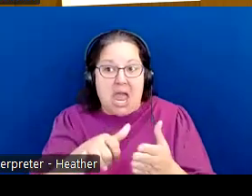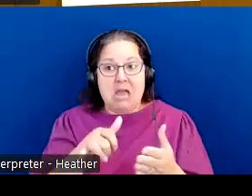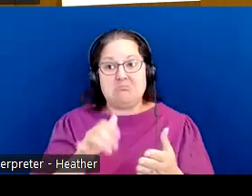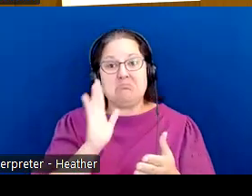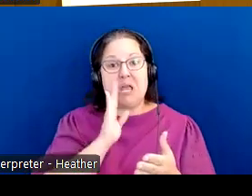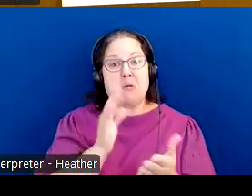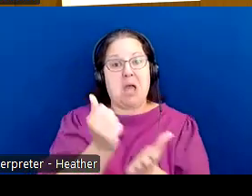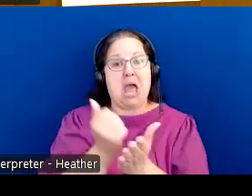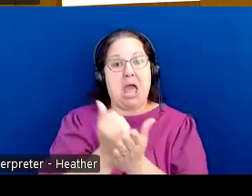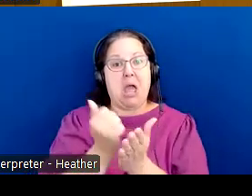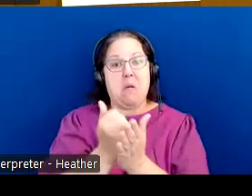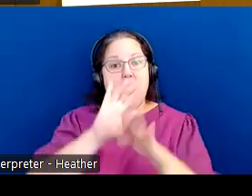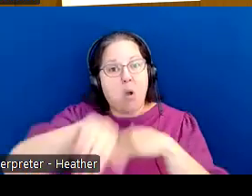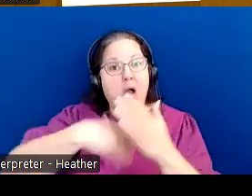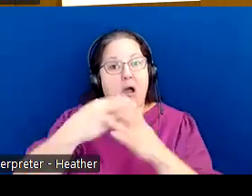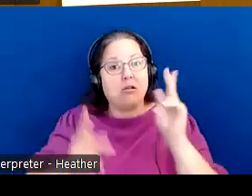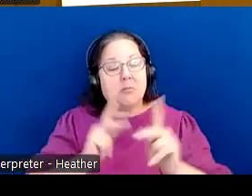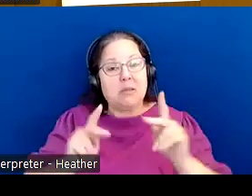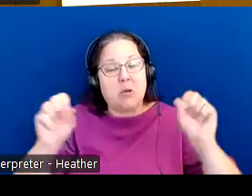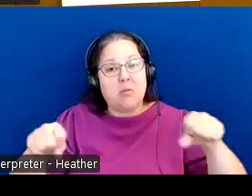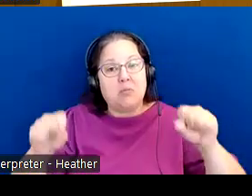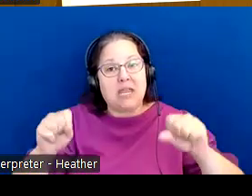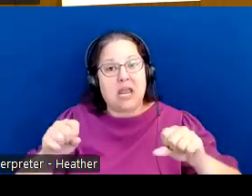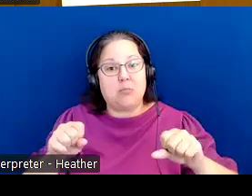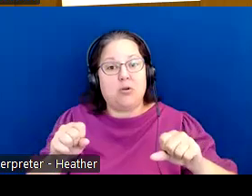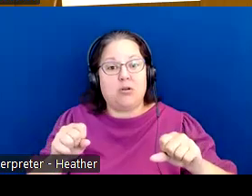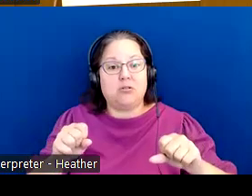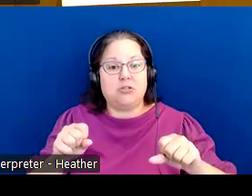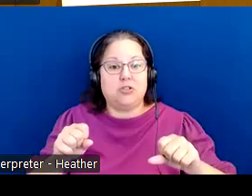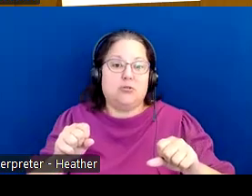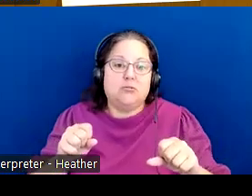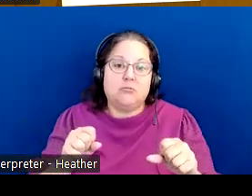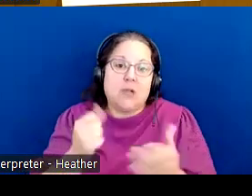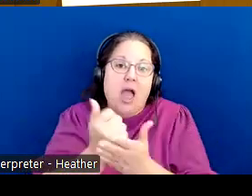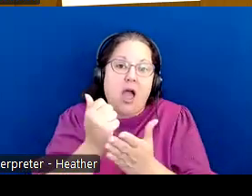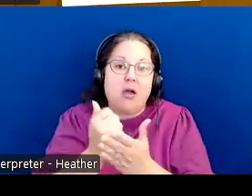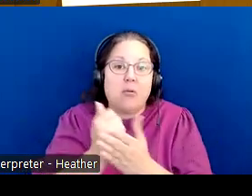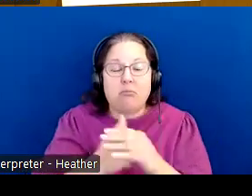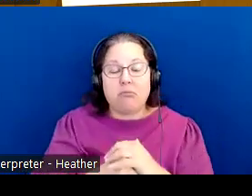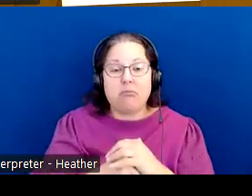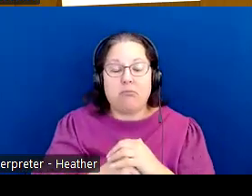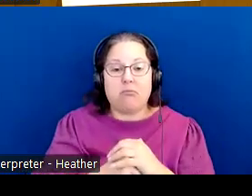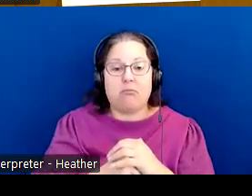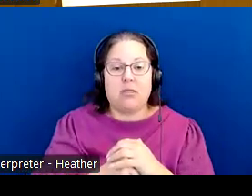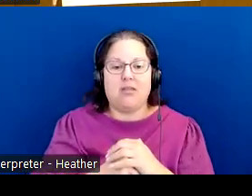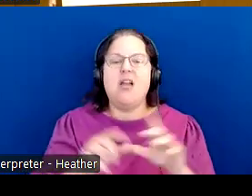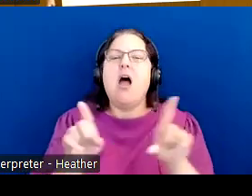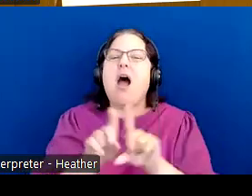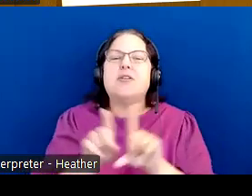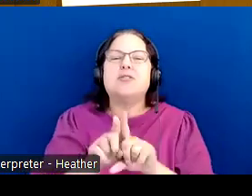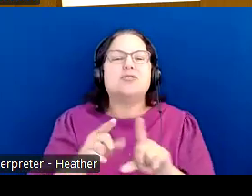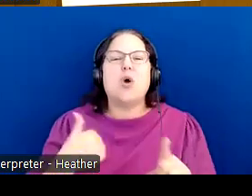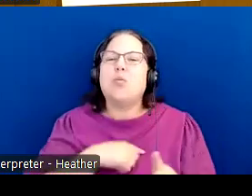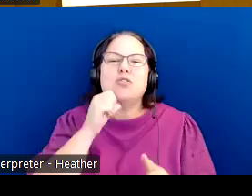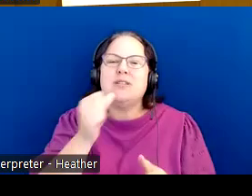helps kind of all of us in terms of meeting our own burnout in this work. And it helps us too that we're not in a climate where we